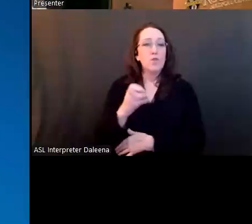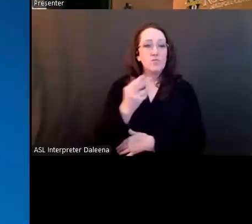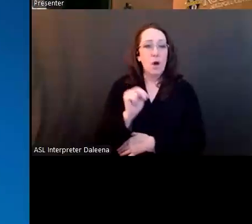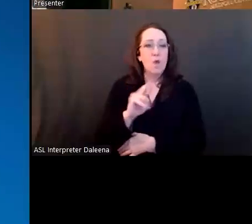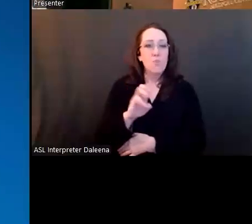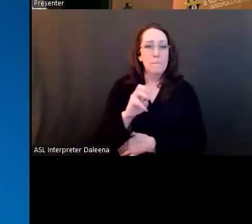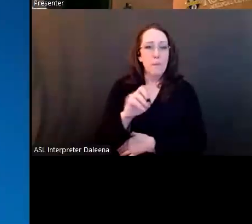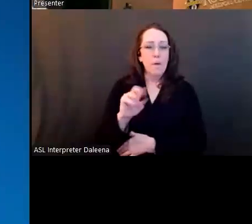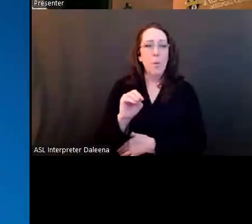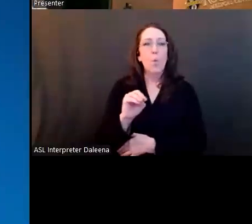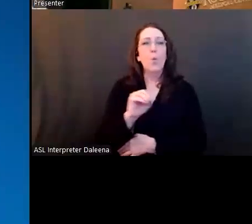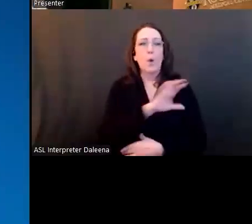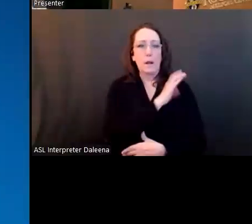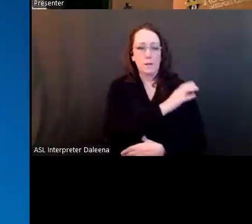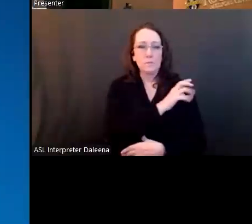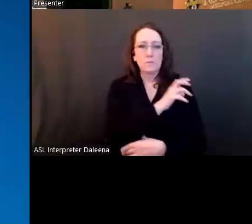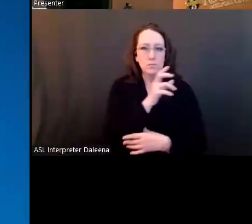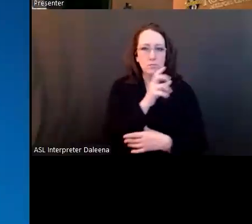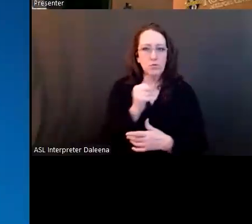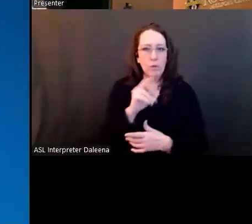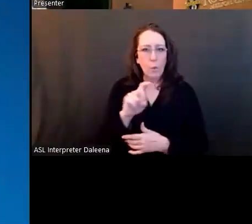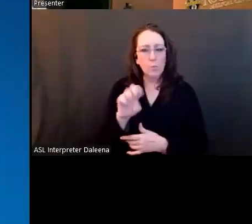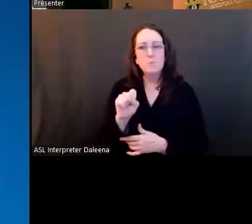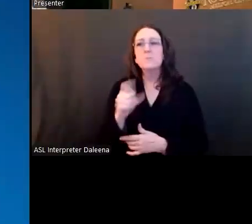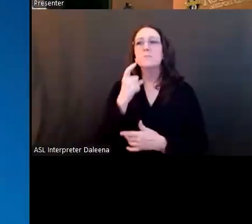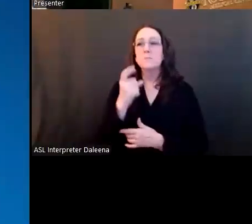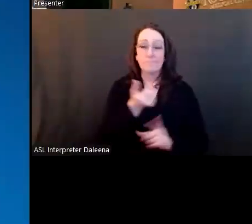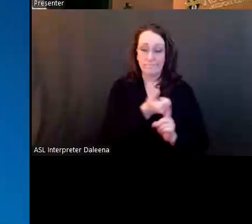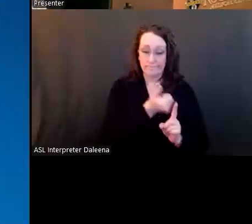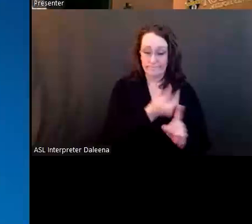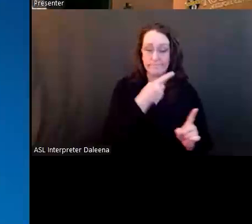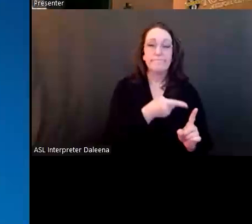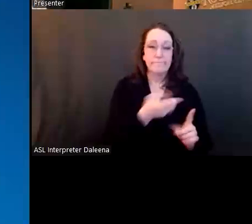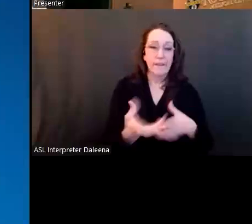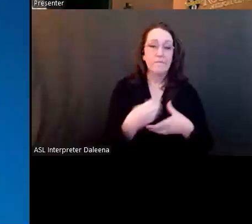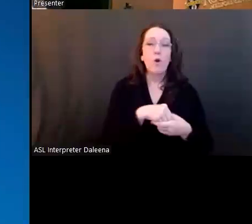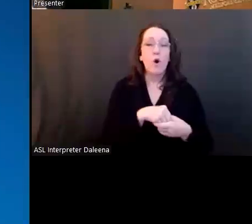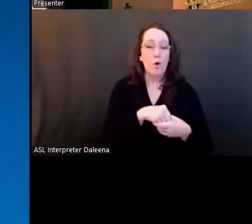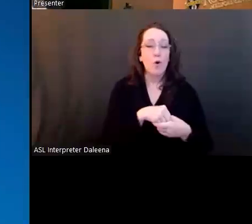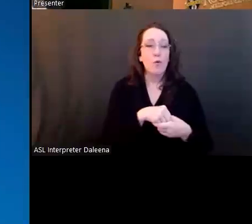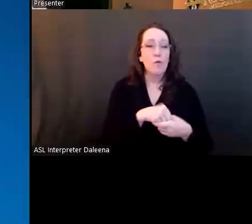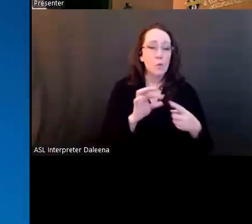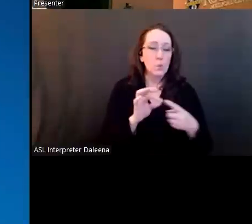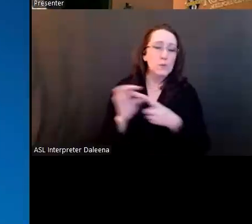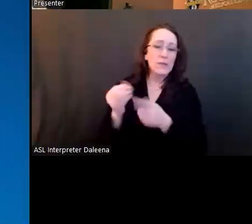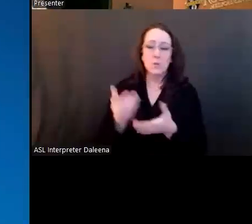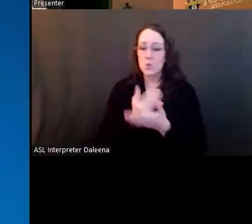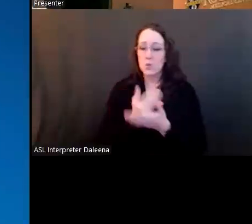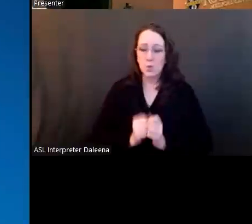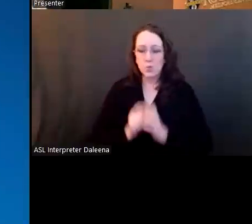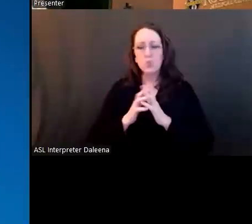clinical rounds, as John Romano himself was involved in unique and new